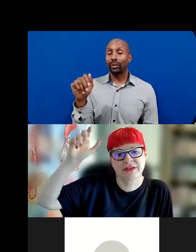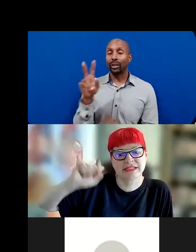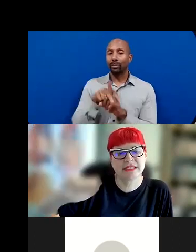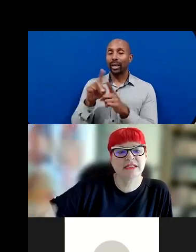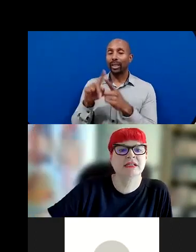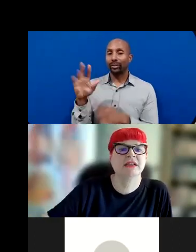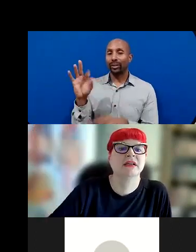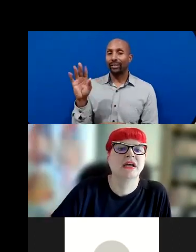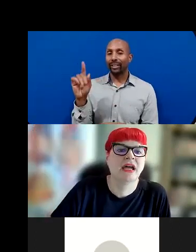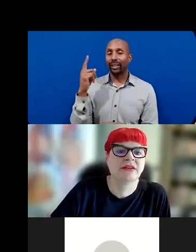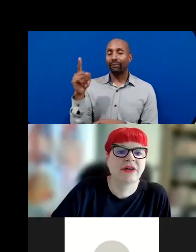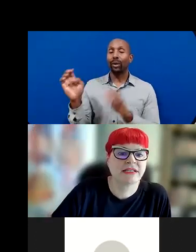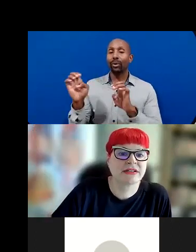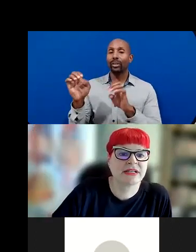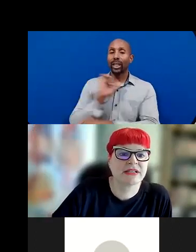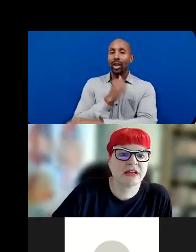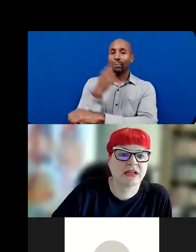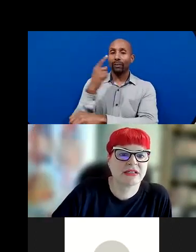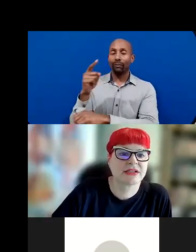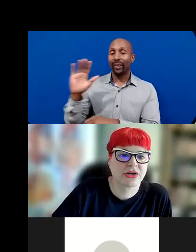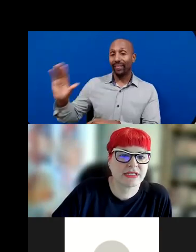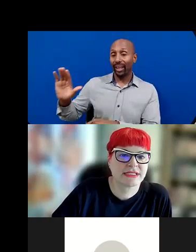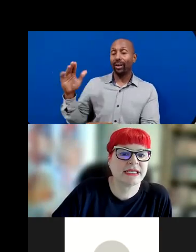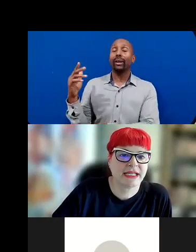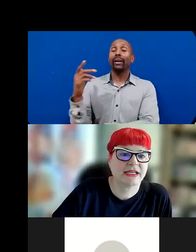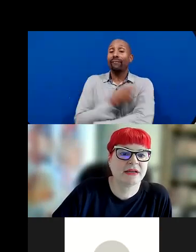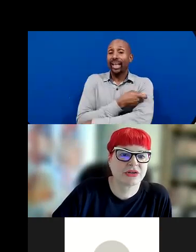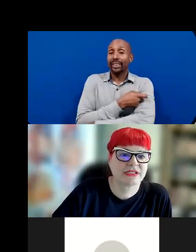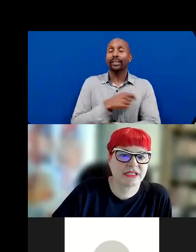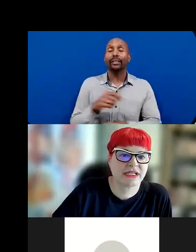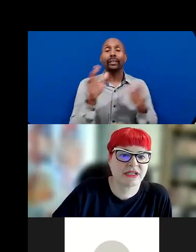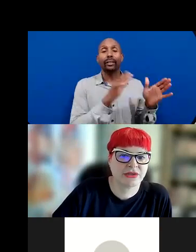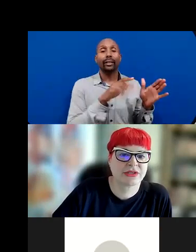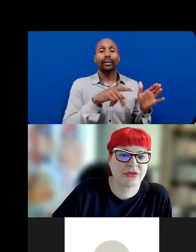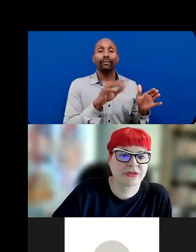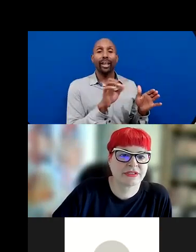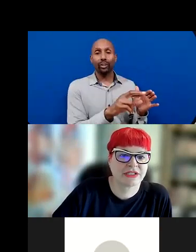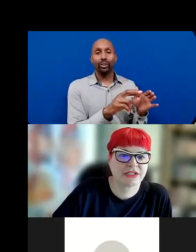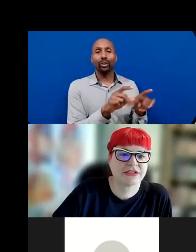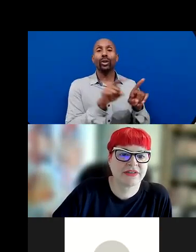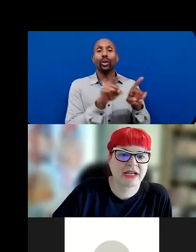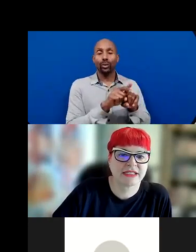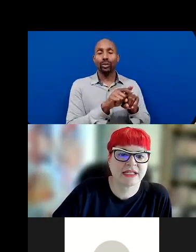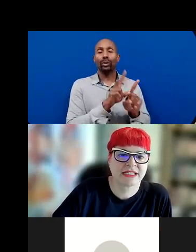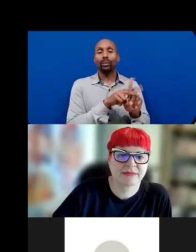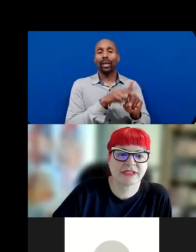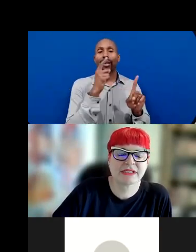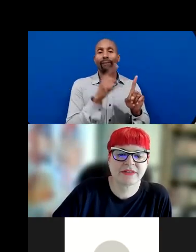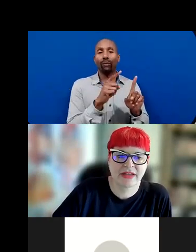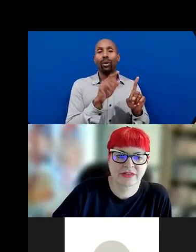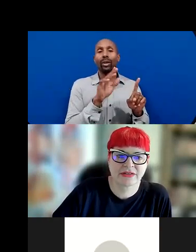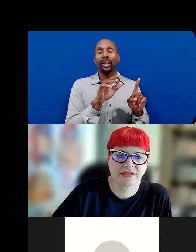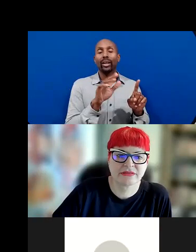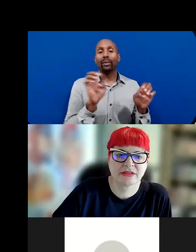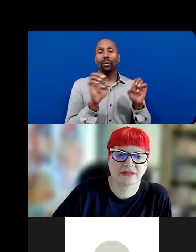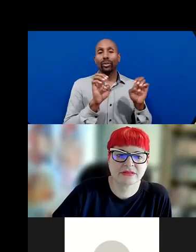their vaccine, and Pfizer is seeking emergency use authorization to vaccinate 6 months to